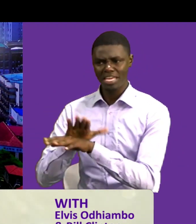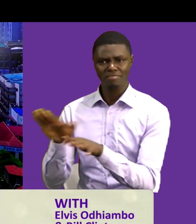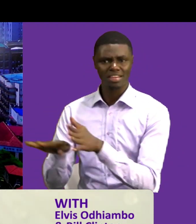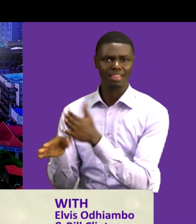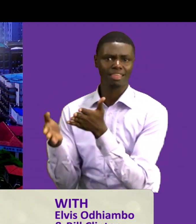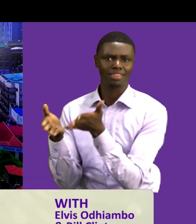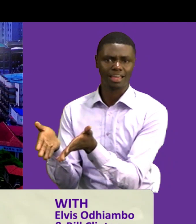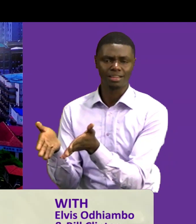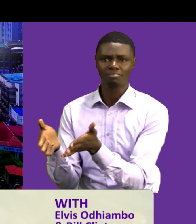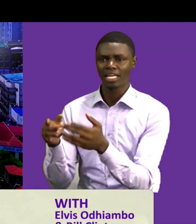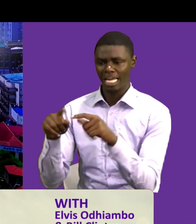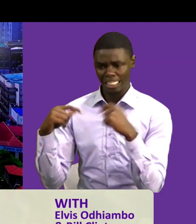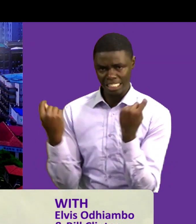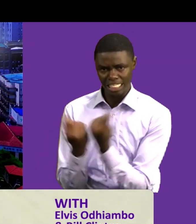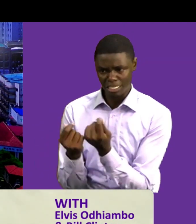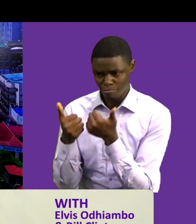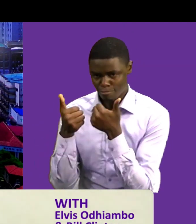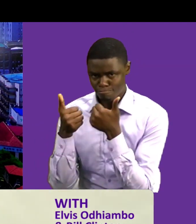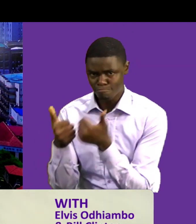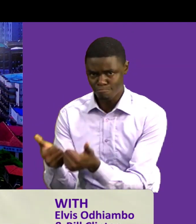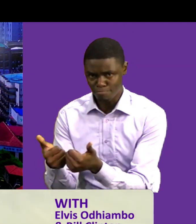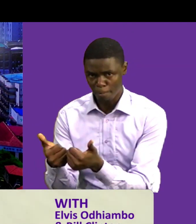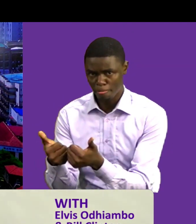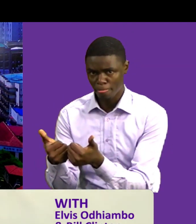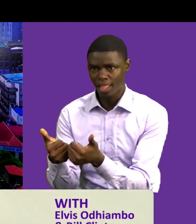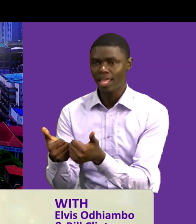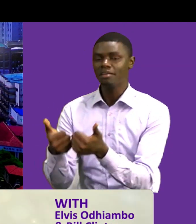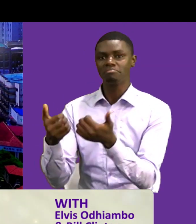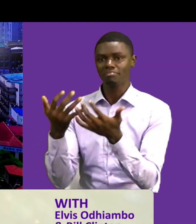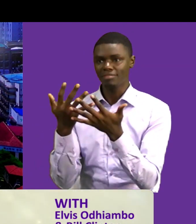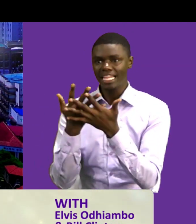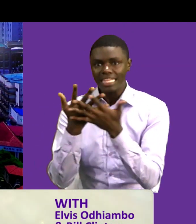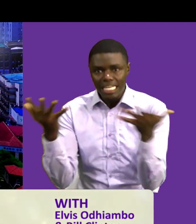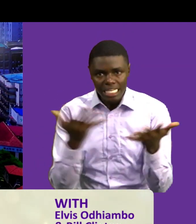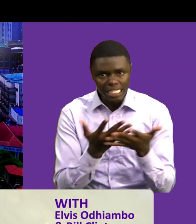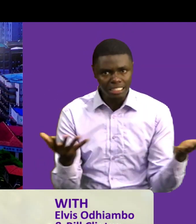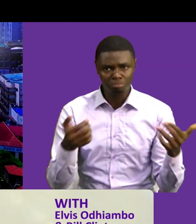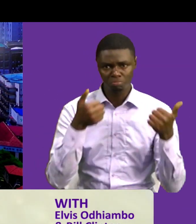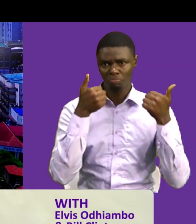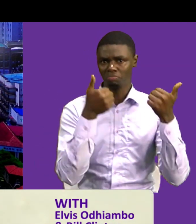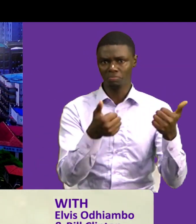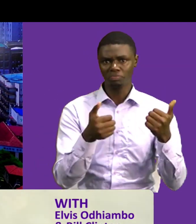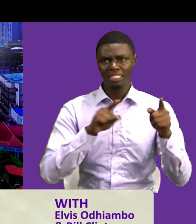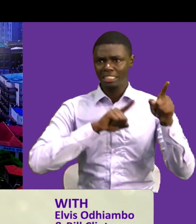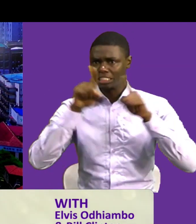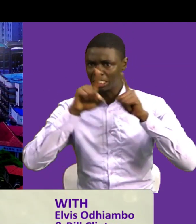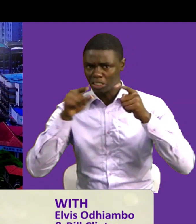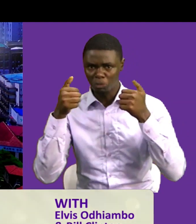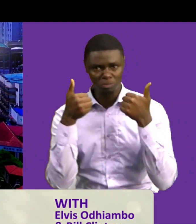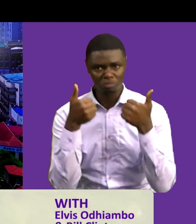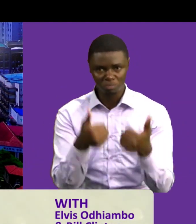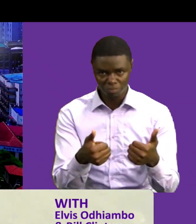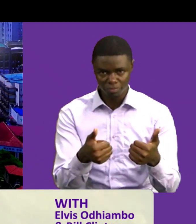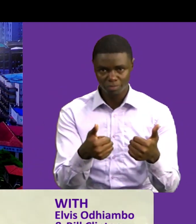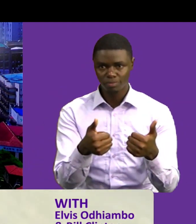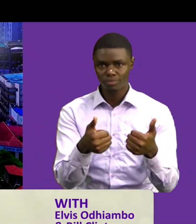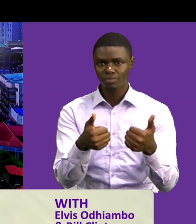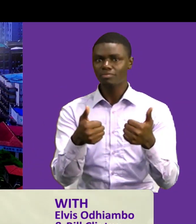everything. Their squad is set. The facilities are good. They have the transport.